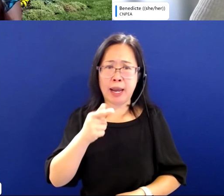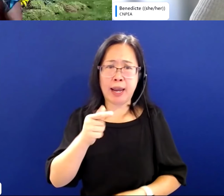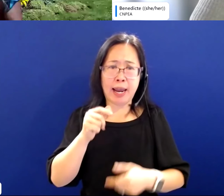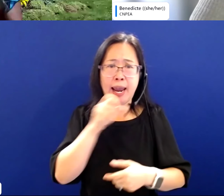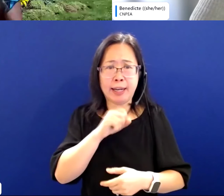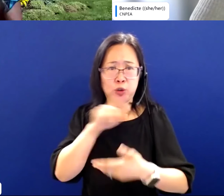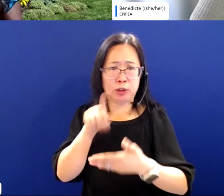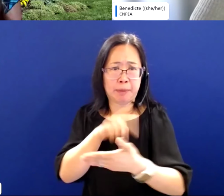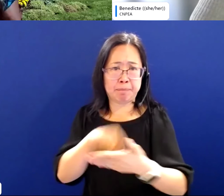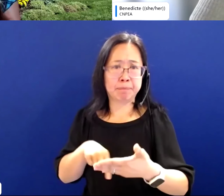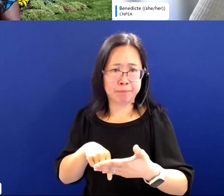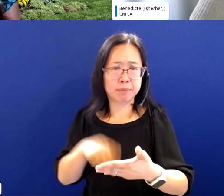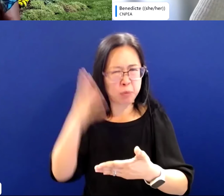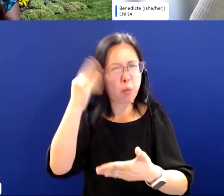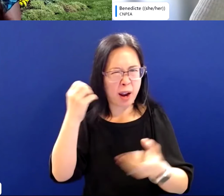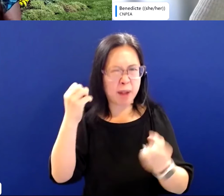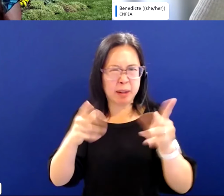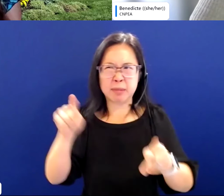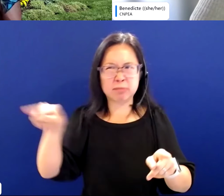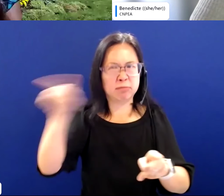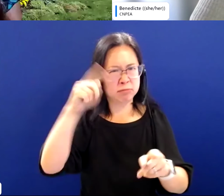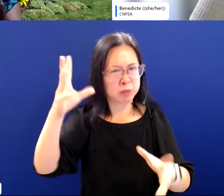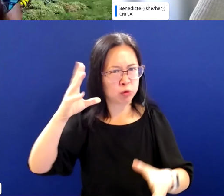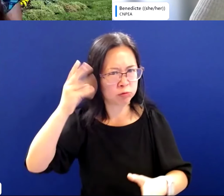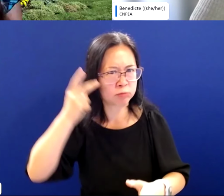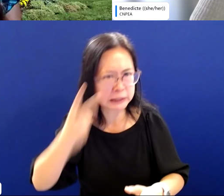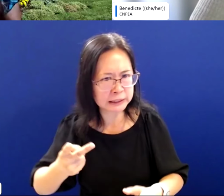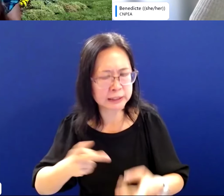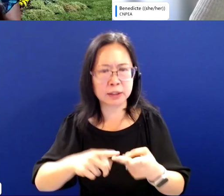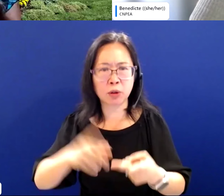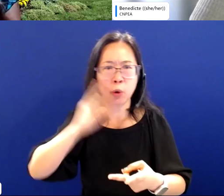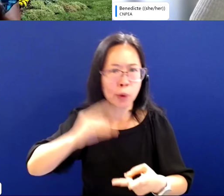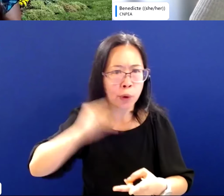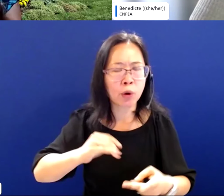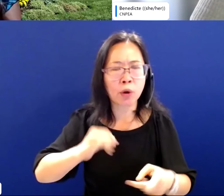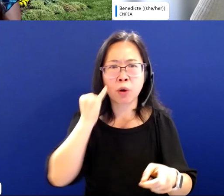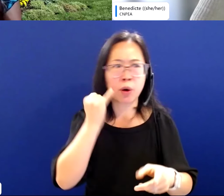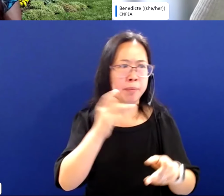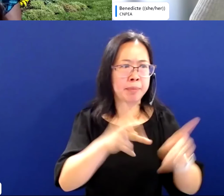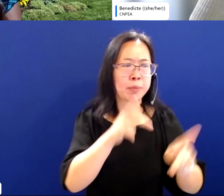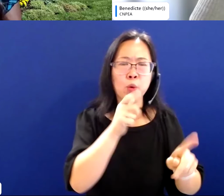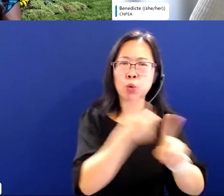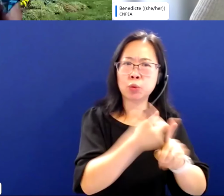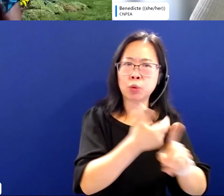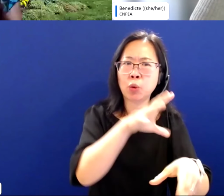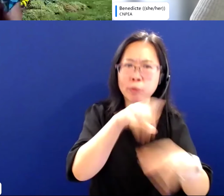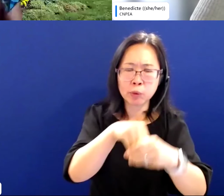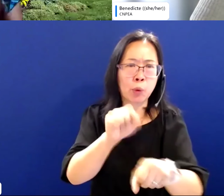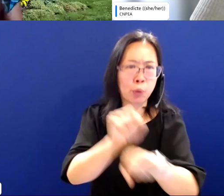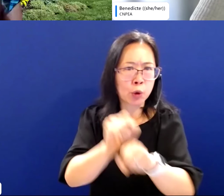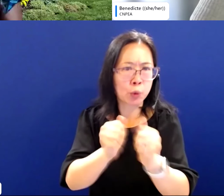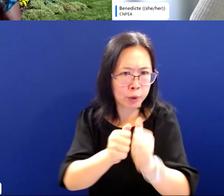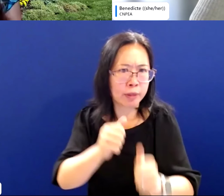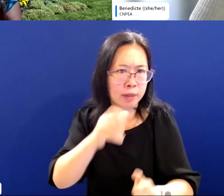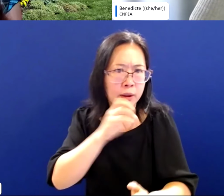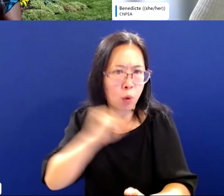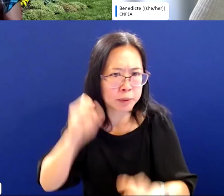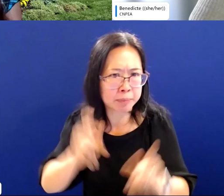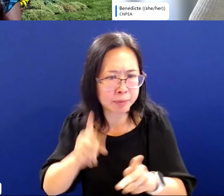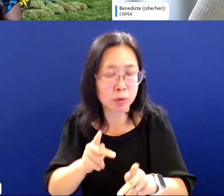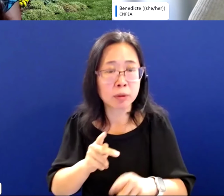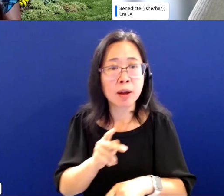of ageism who work within kind of the gerontology or aging field, but I'm not sure